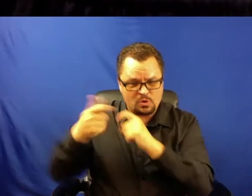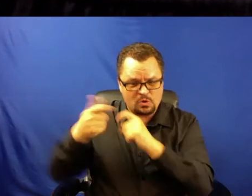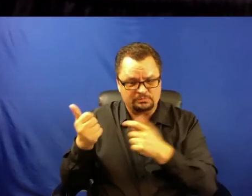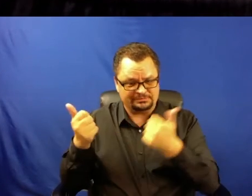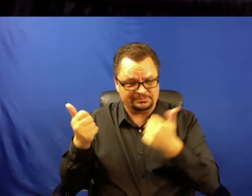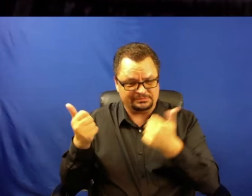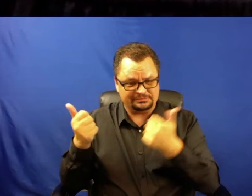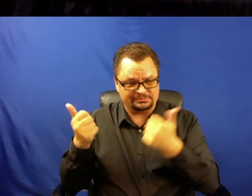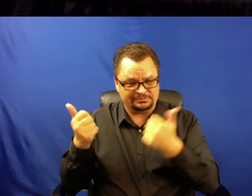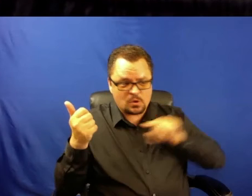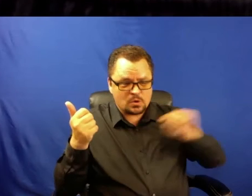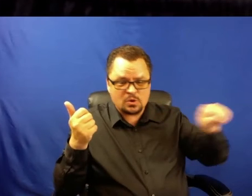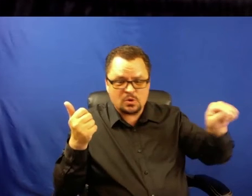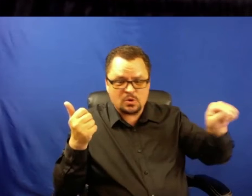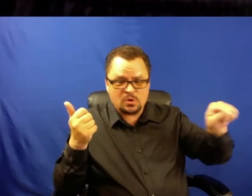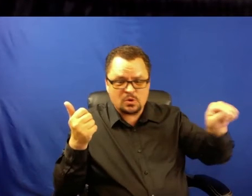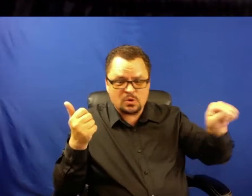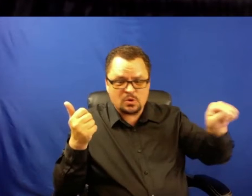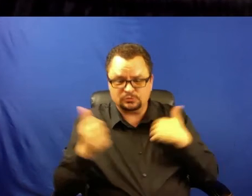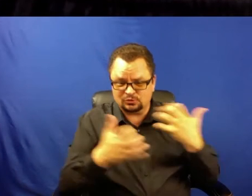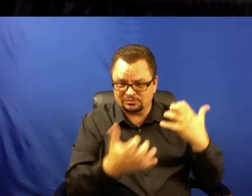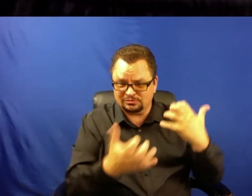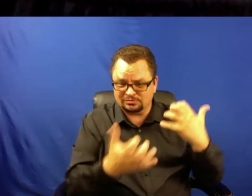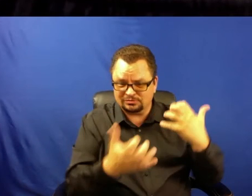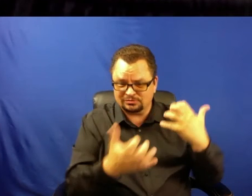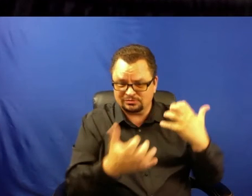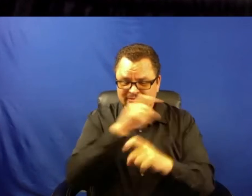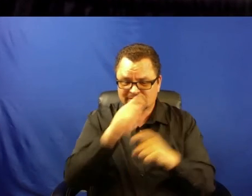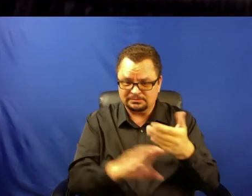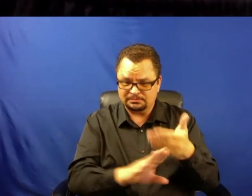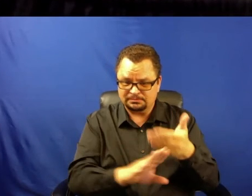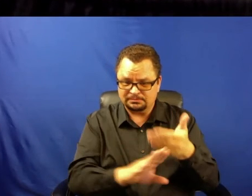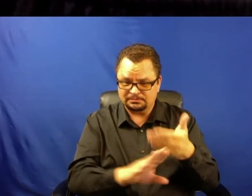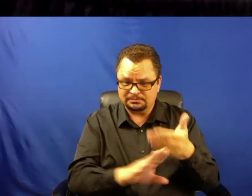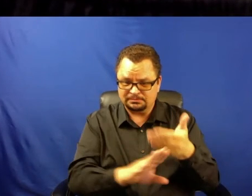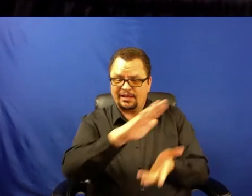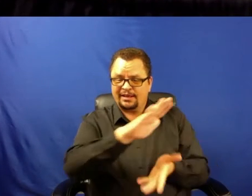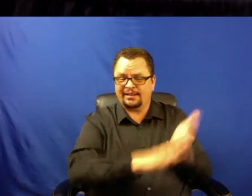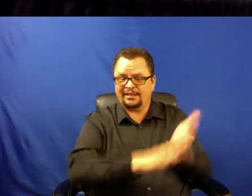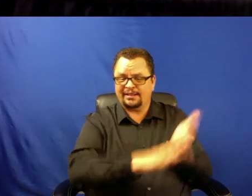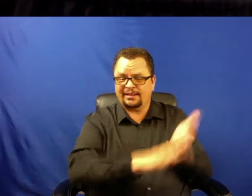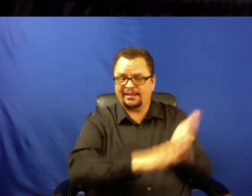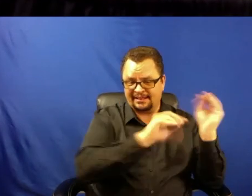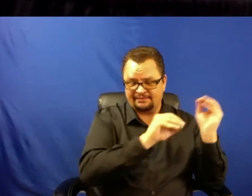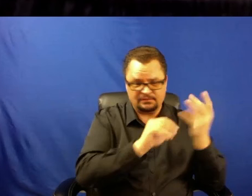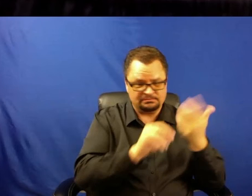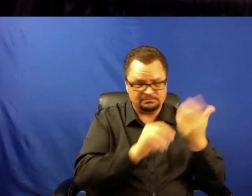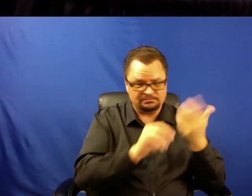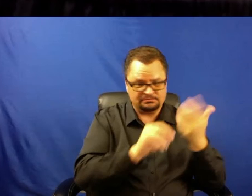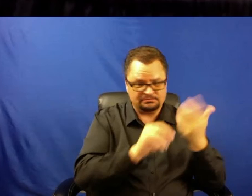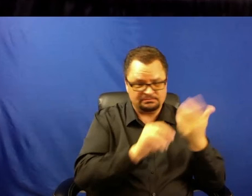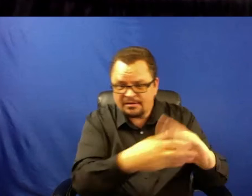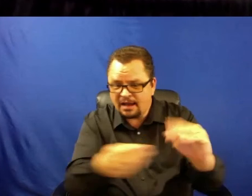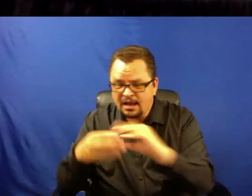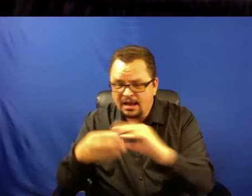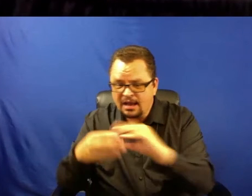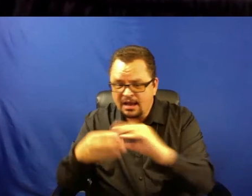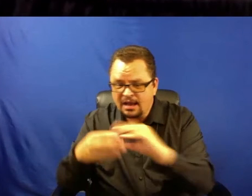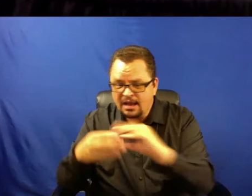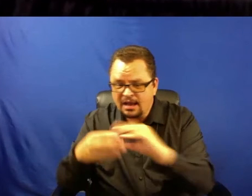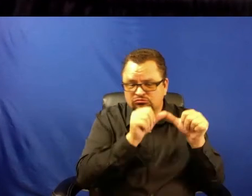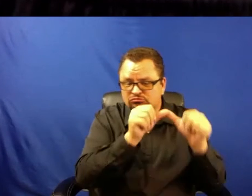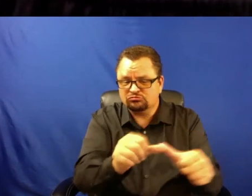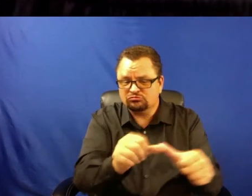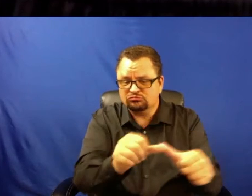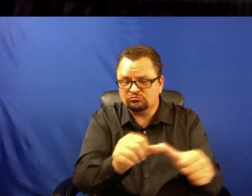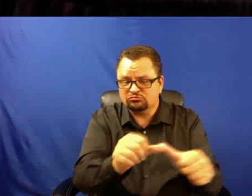another 7 minutes. Yeah, this is particularly interesting to me, the monoclonal antibody. It's been in the news every day. Try